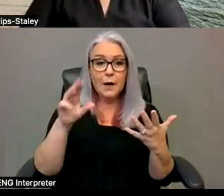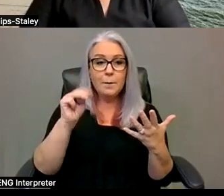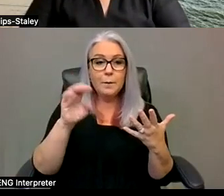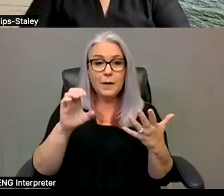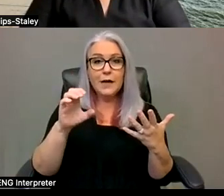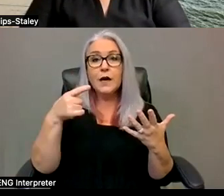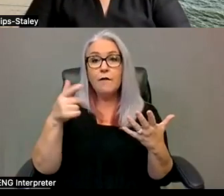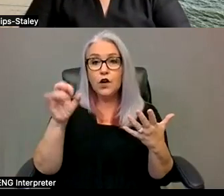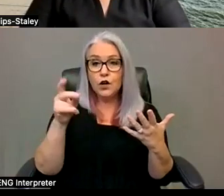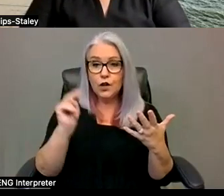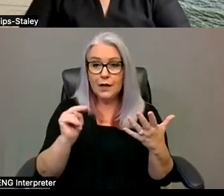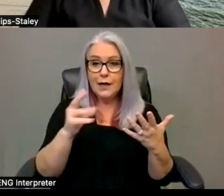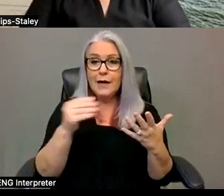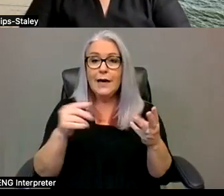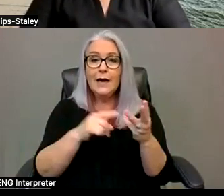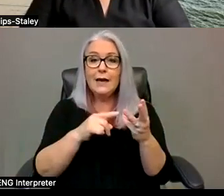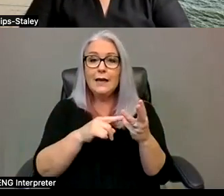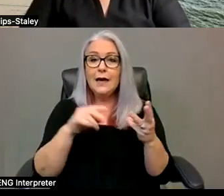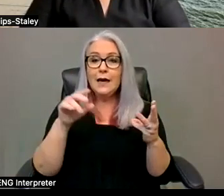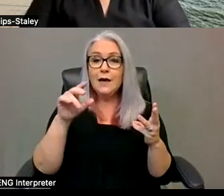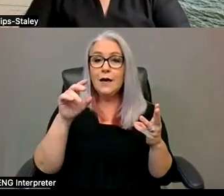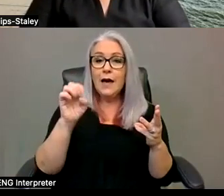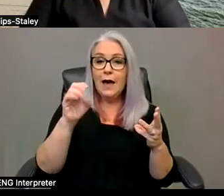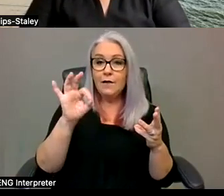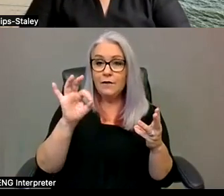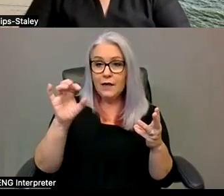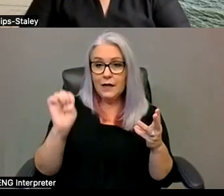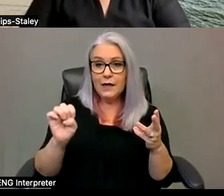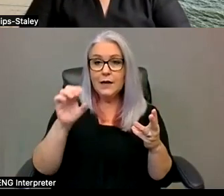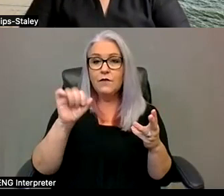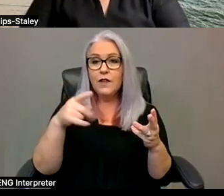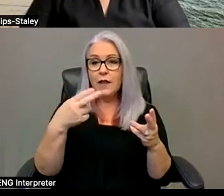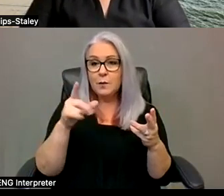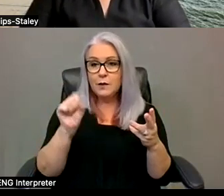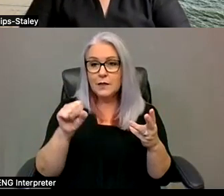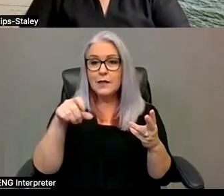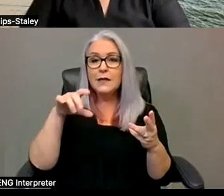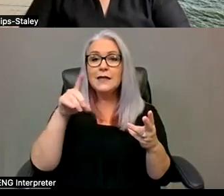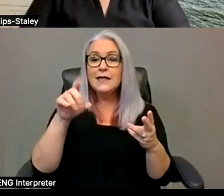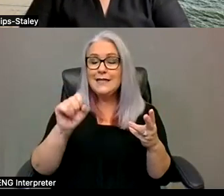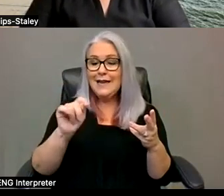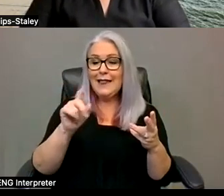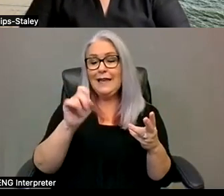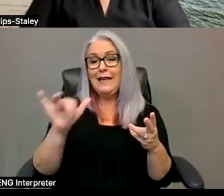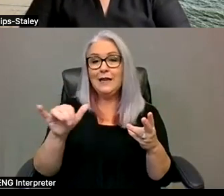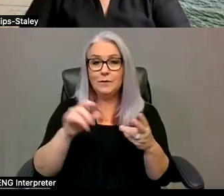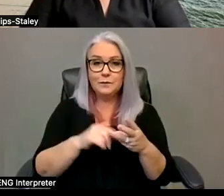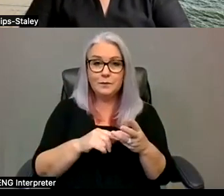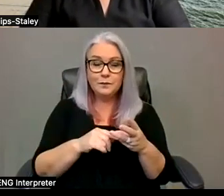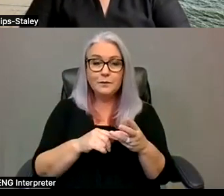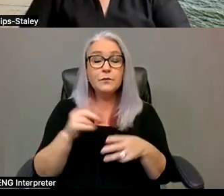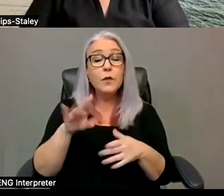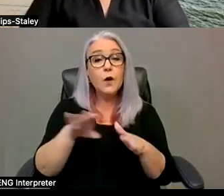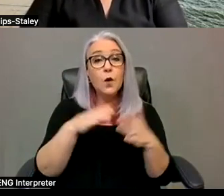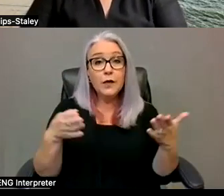Democratic line. Effie G. Phillips-Staley on the Democratic line. The order of the opening statements and first